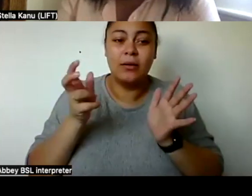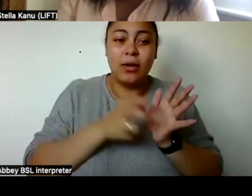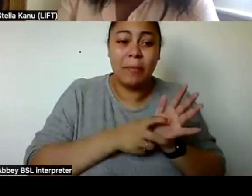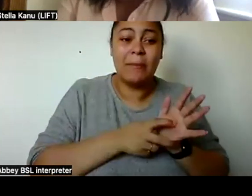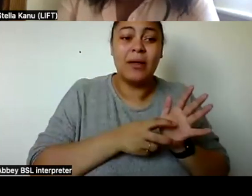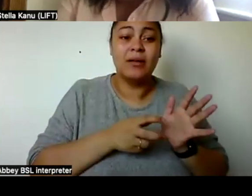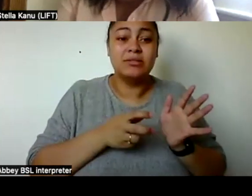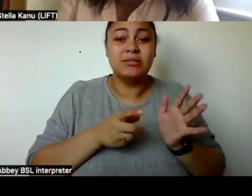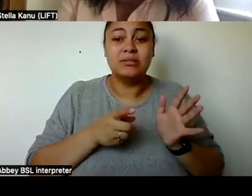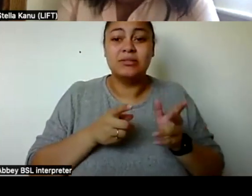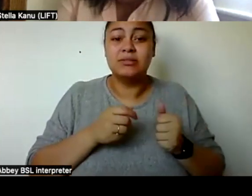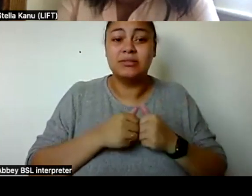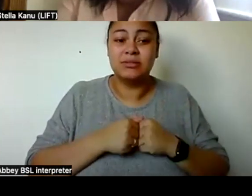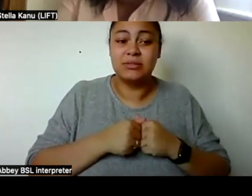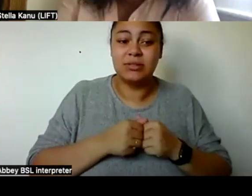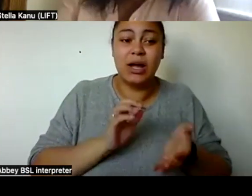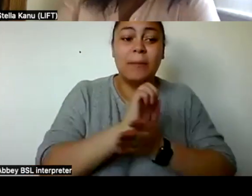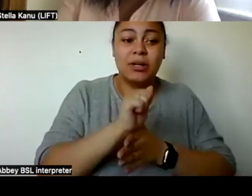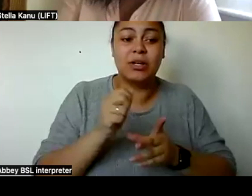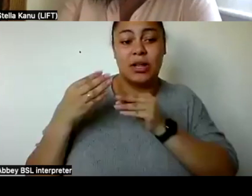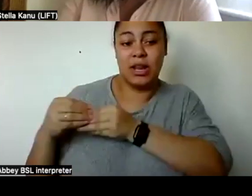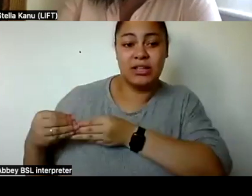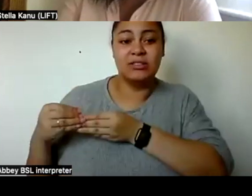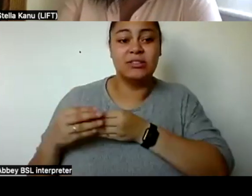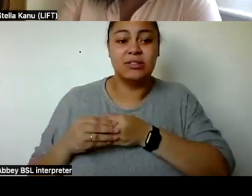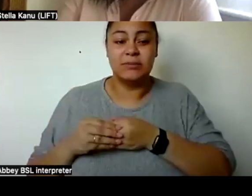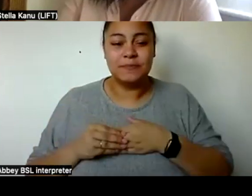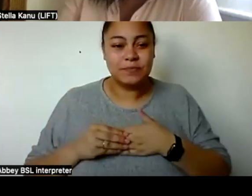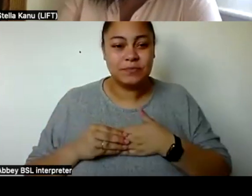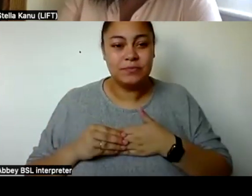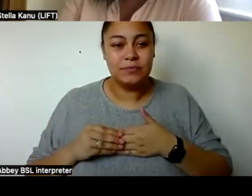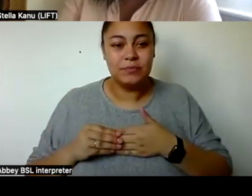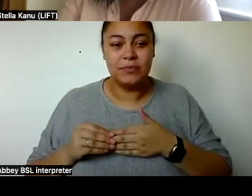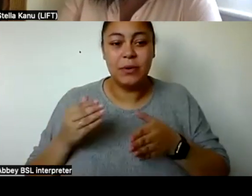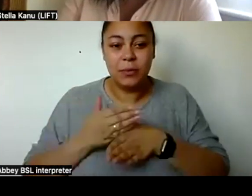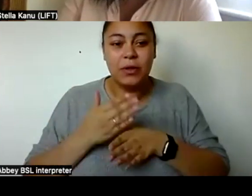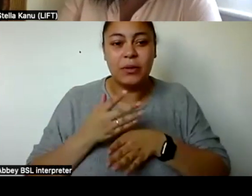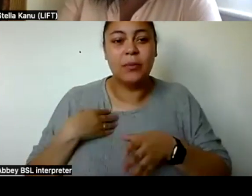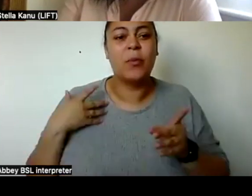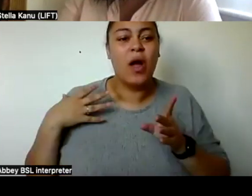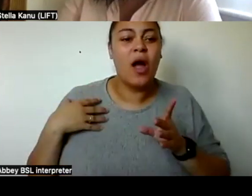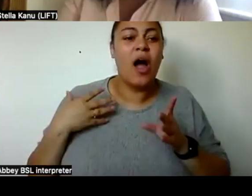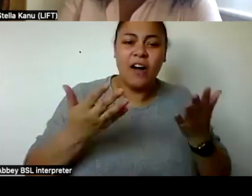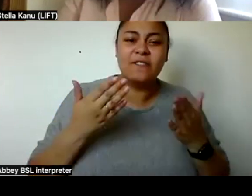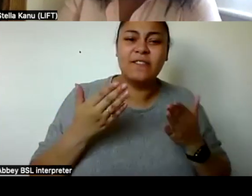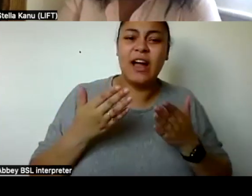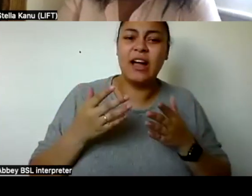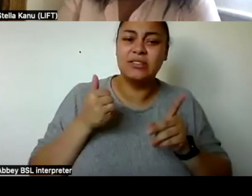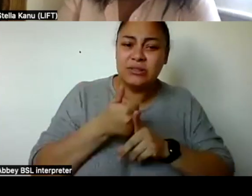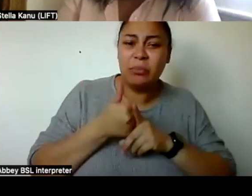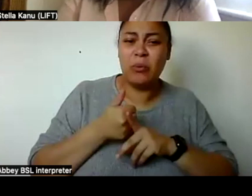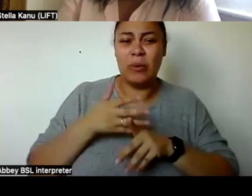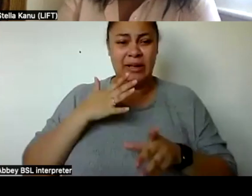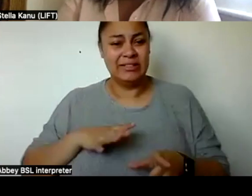and leaders in every employed and freelance that we would offer the support they needed, regardless of the ability